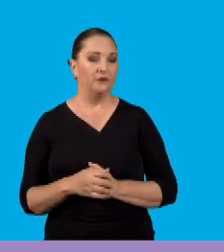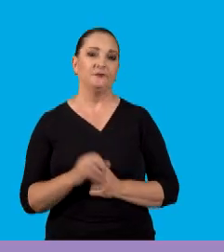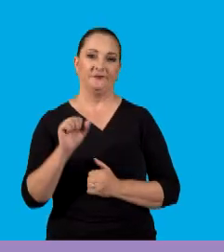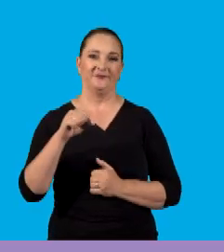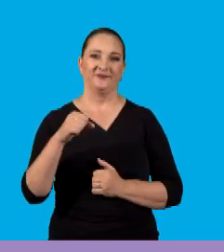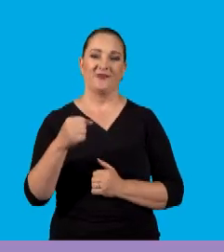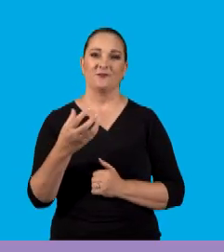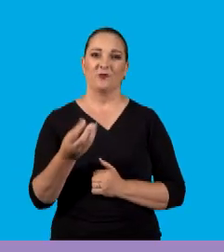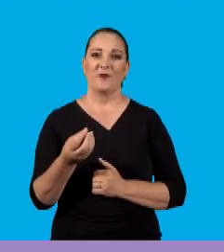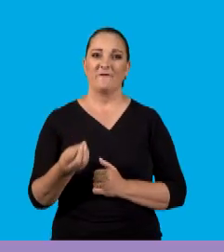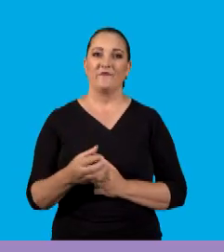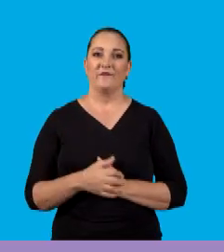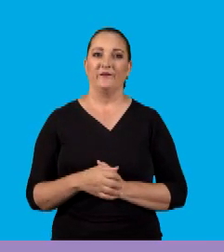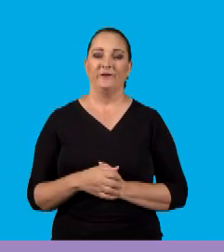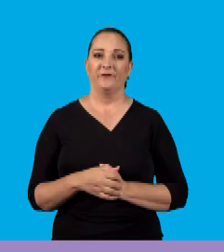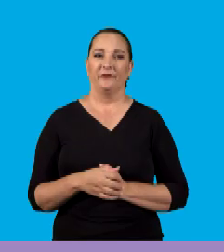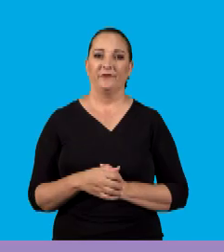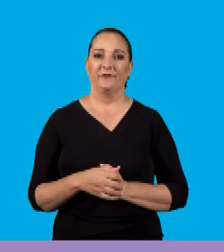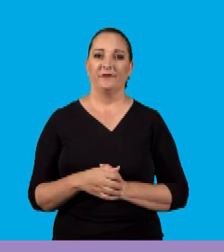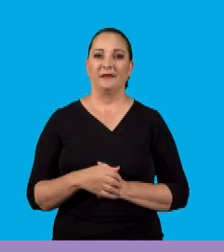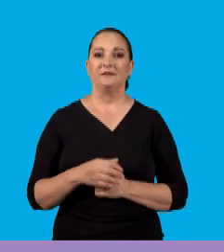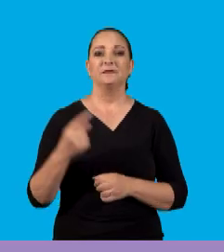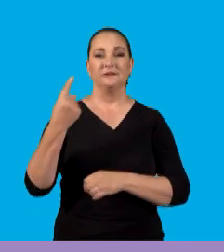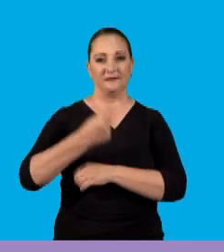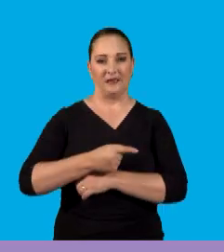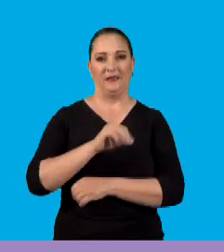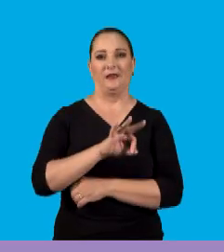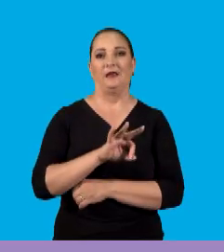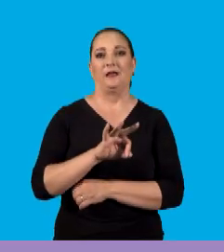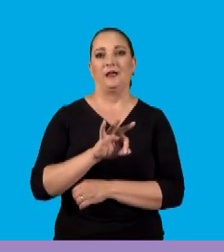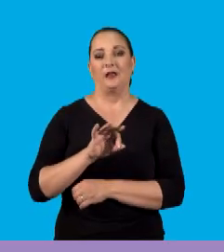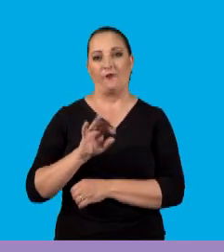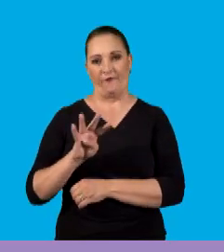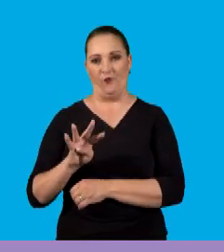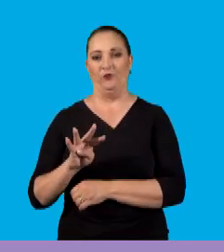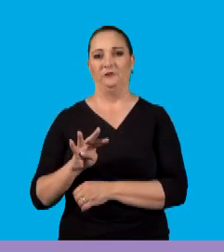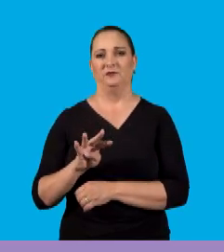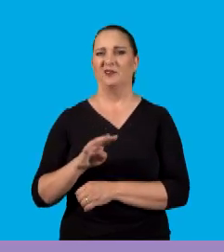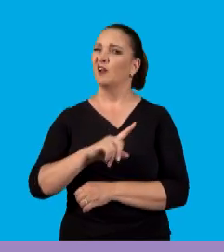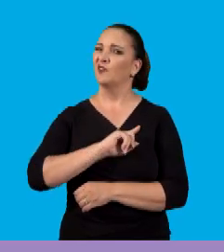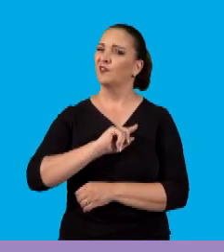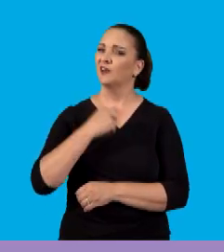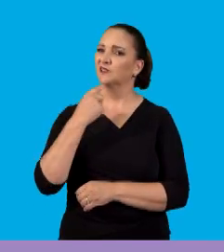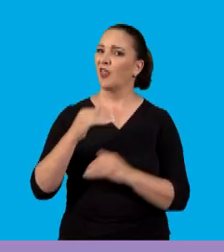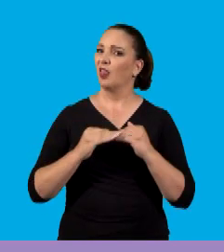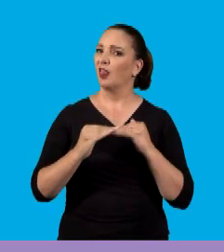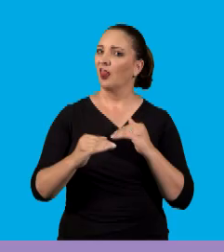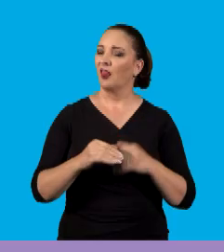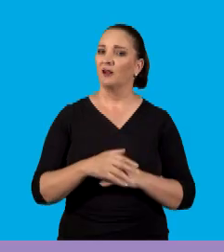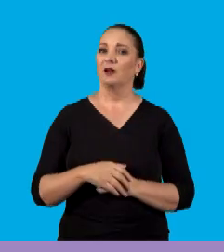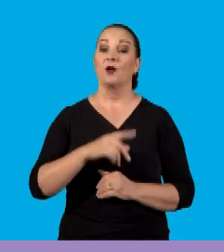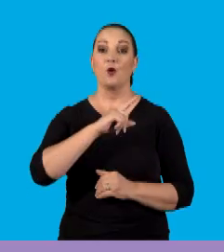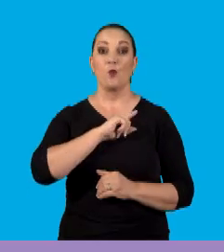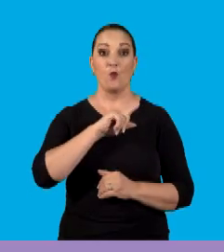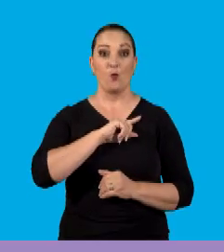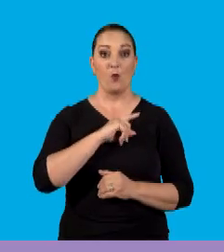we do. That is again our day 3 and our day 4. And why are we saying that it is constant? It is because